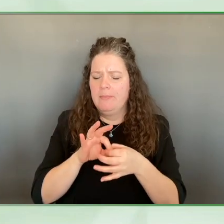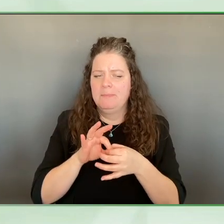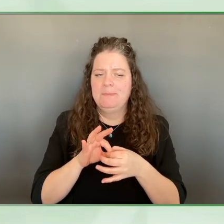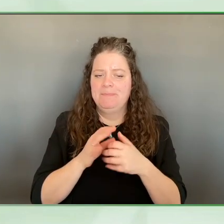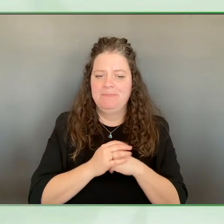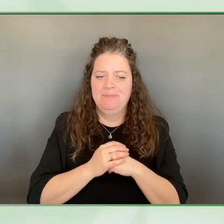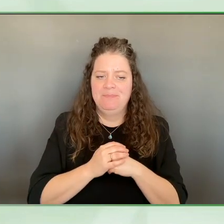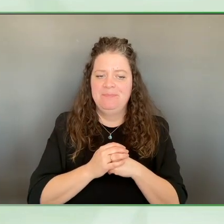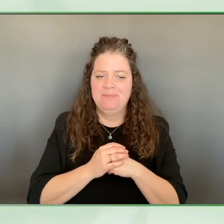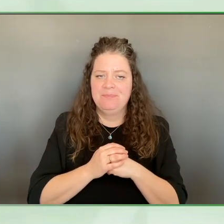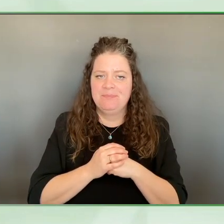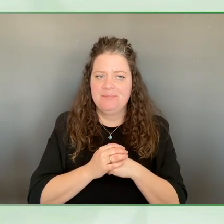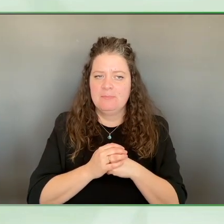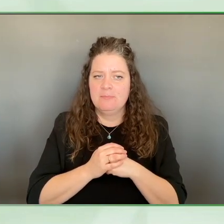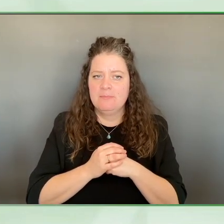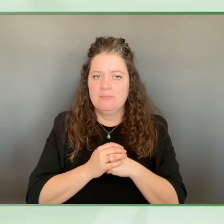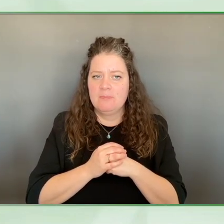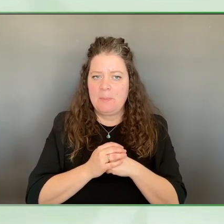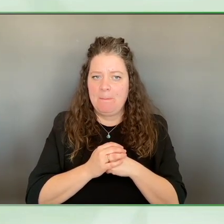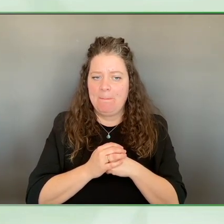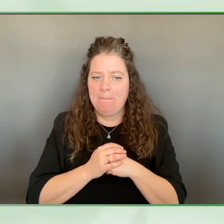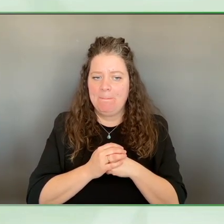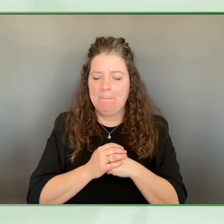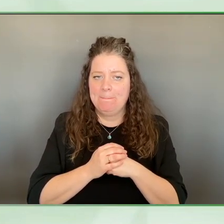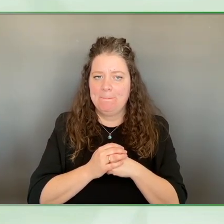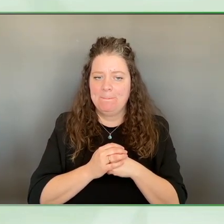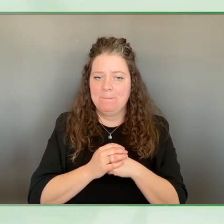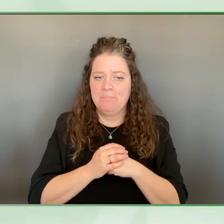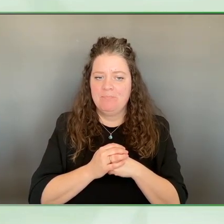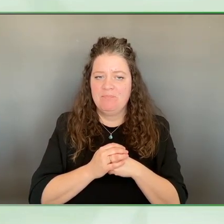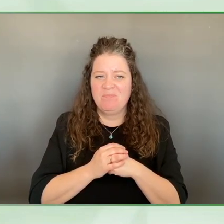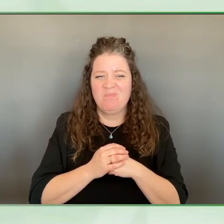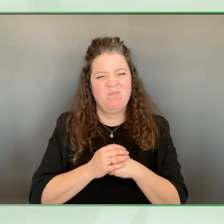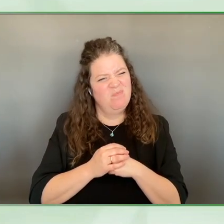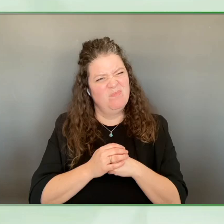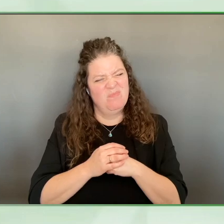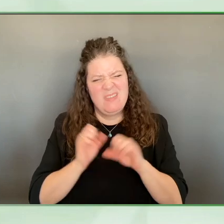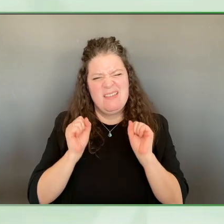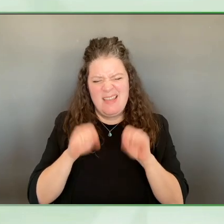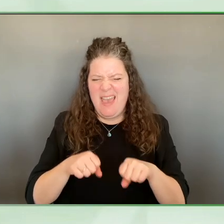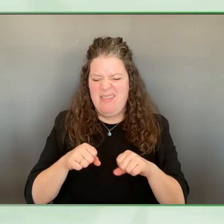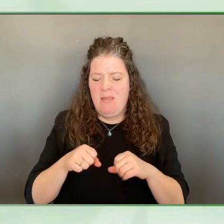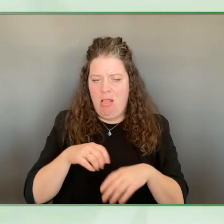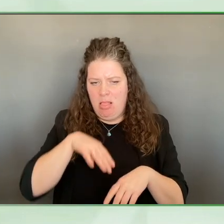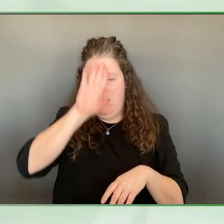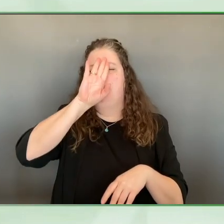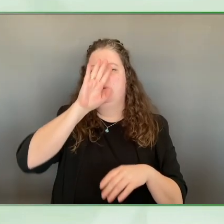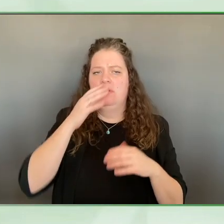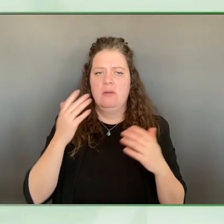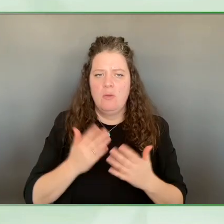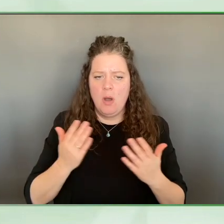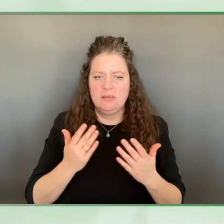I think one way you might fail is in your cash flow, because sometimes you want a lower cost,